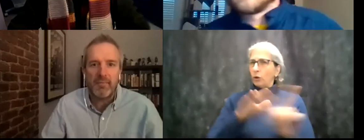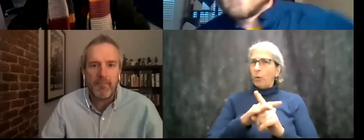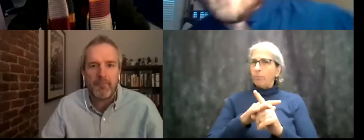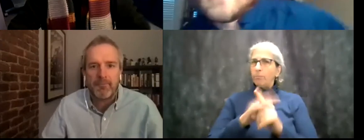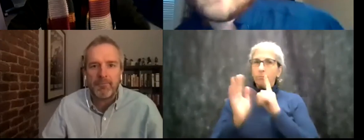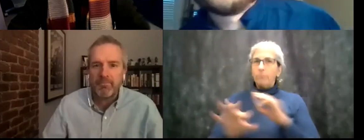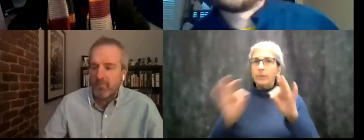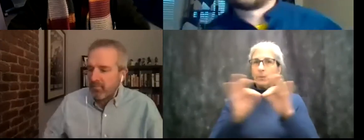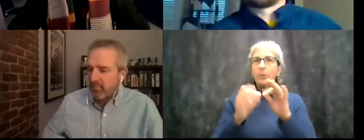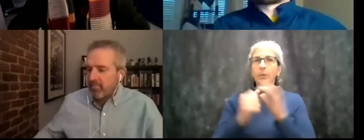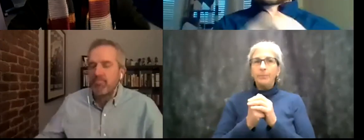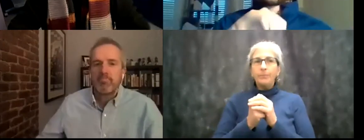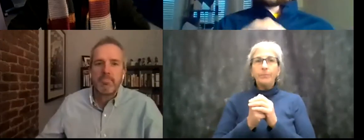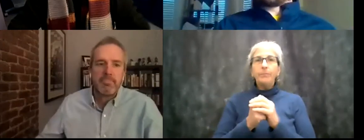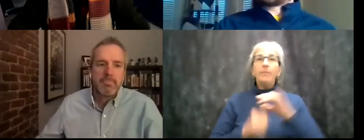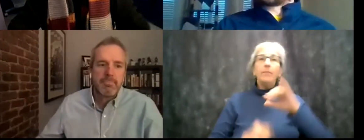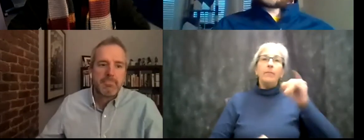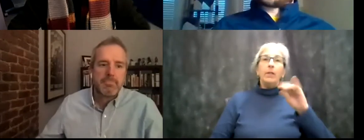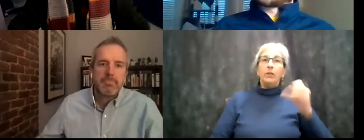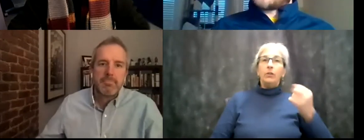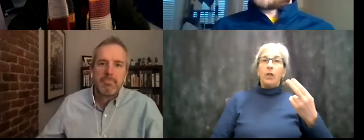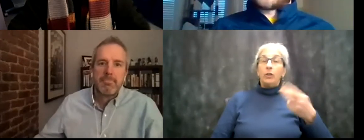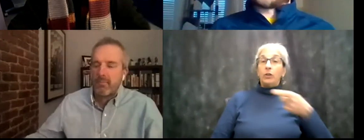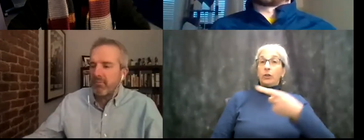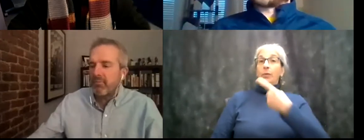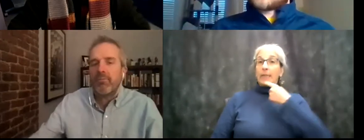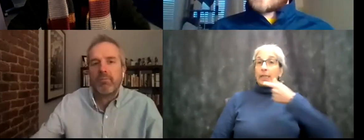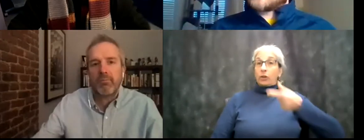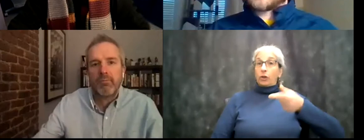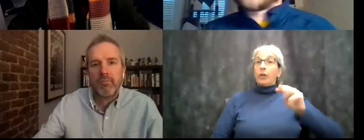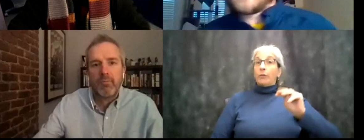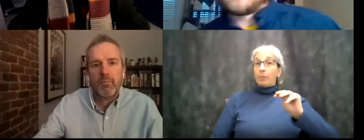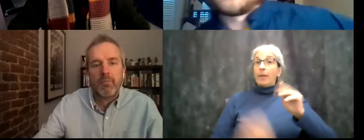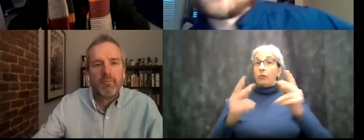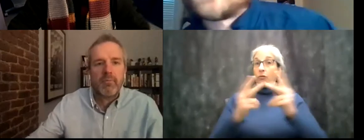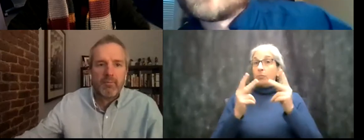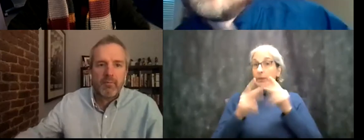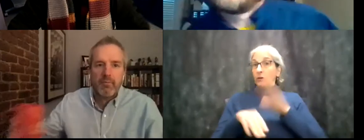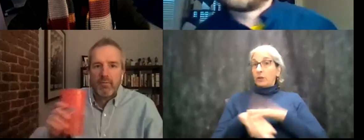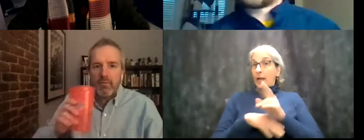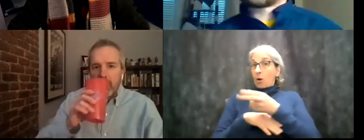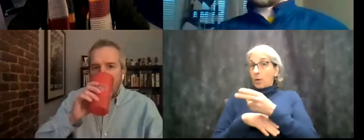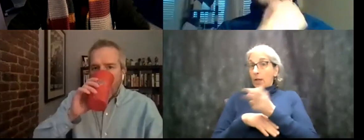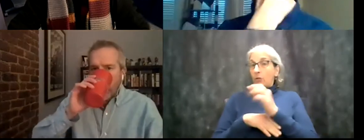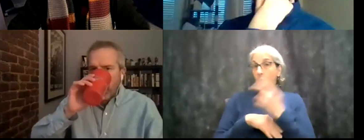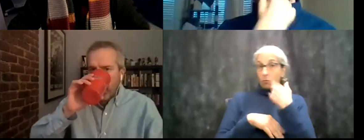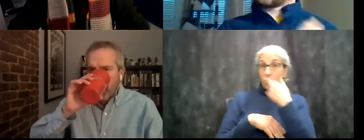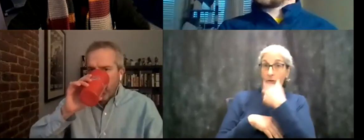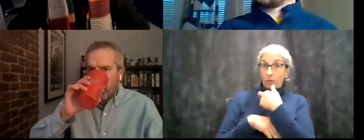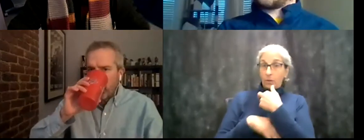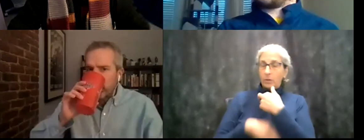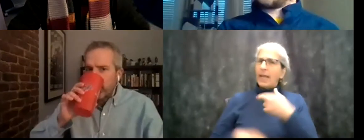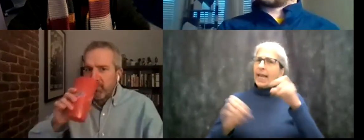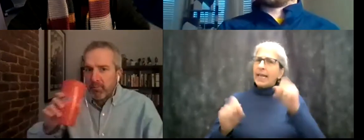of it. And you mentioned like general manager positions at hotels, general managers of restaurants. Is that something that someone could